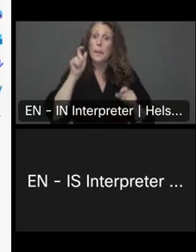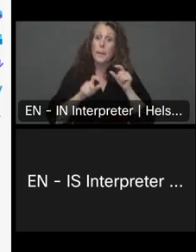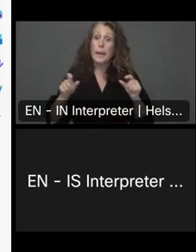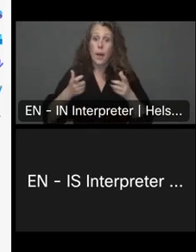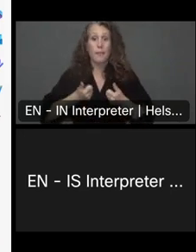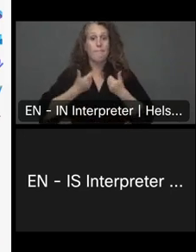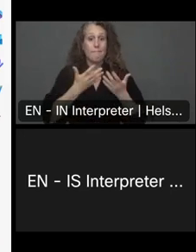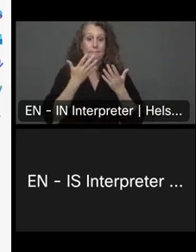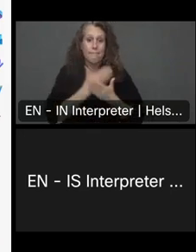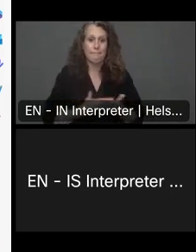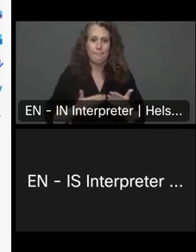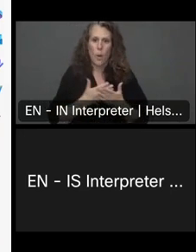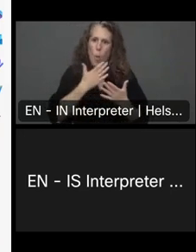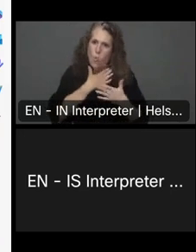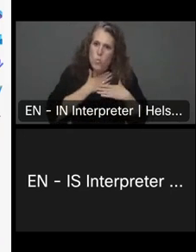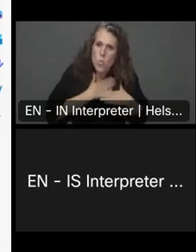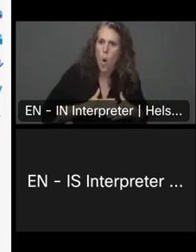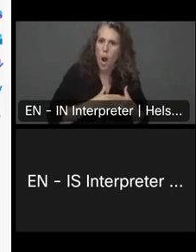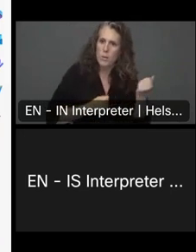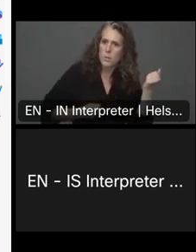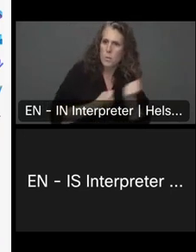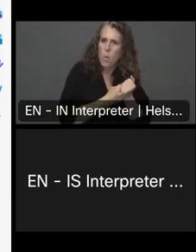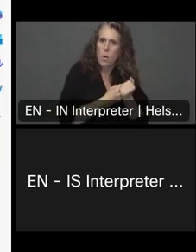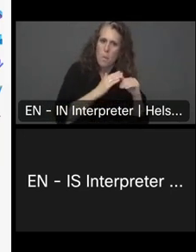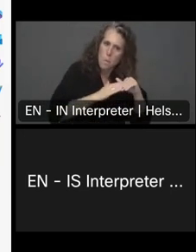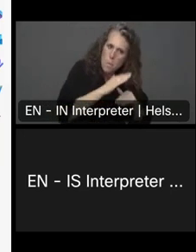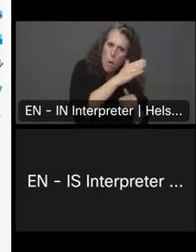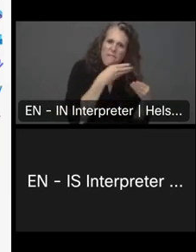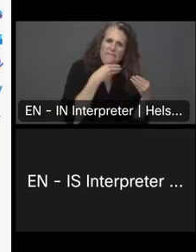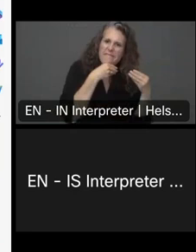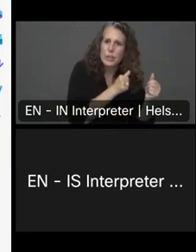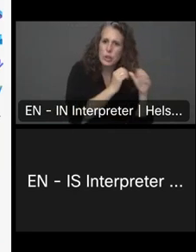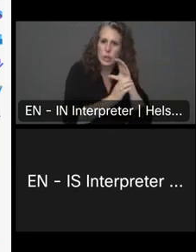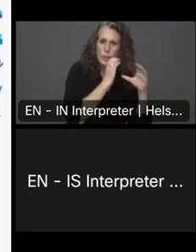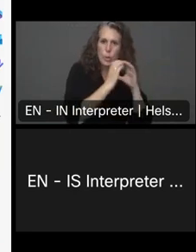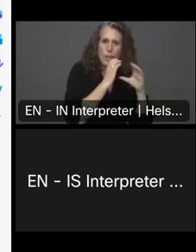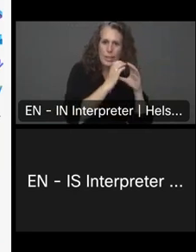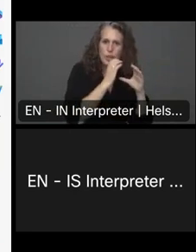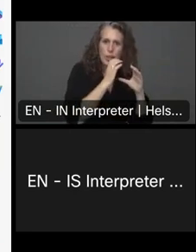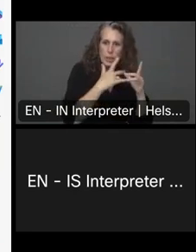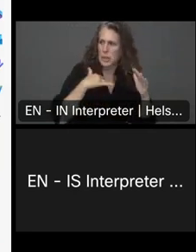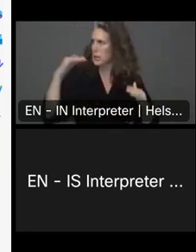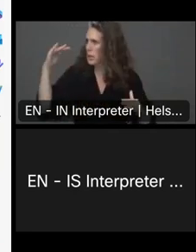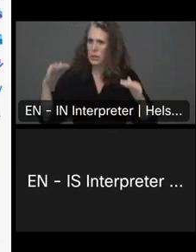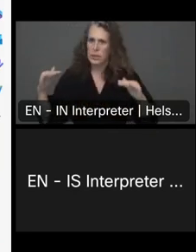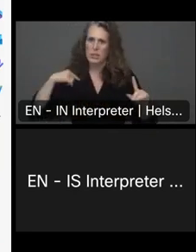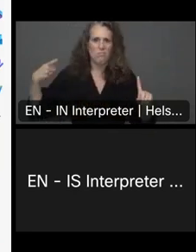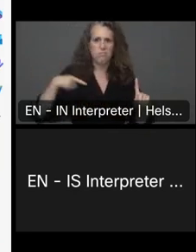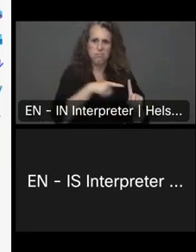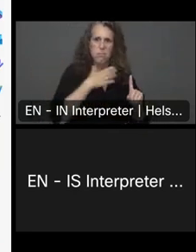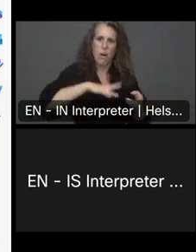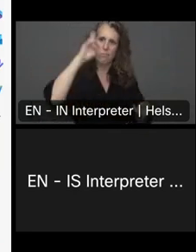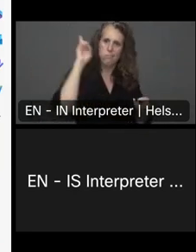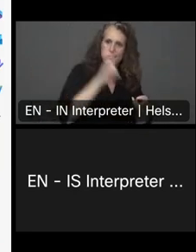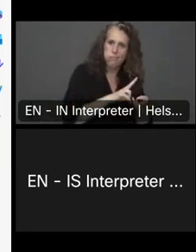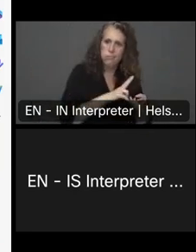toward efficient communication. They tend to minimize the cost-to-benefit ratio, where the benefits are desirable cognitive effects